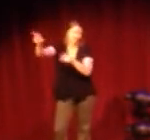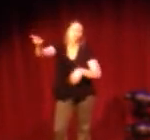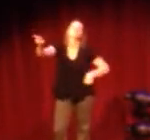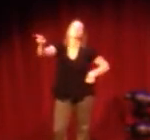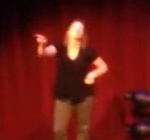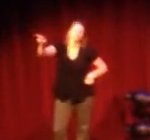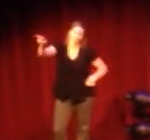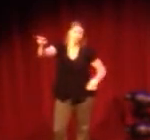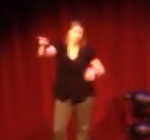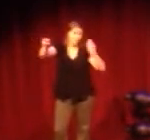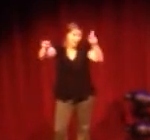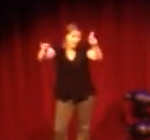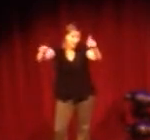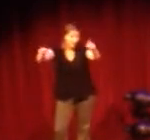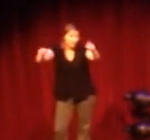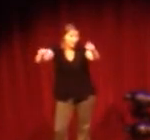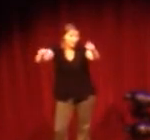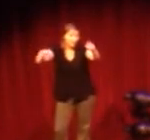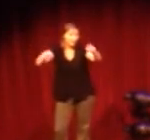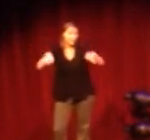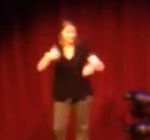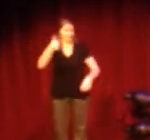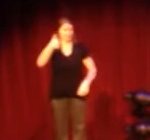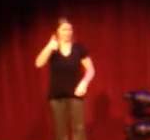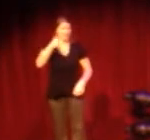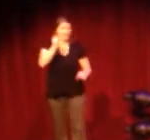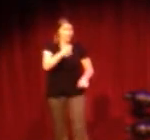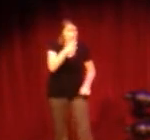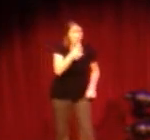Are you okay? Do you talk?